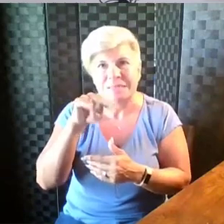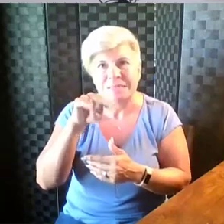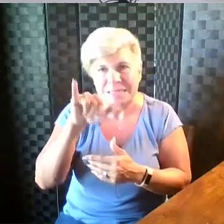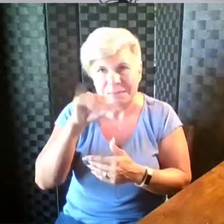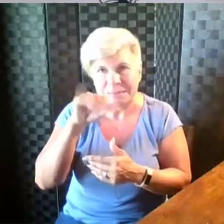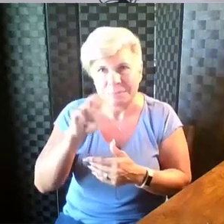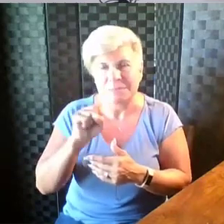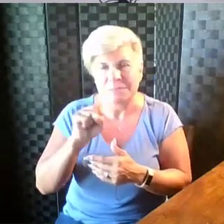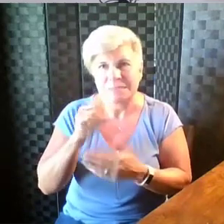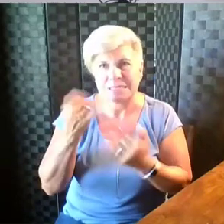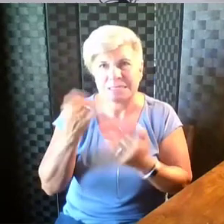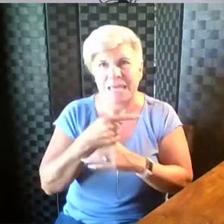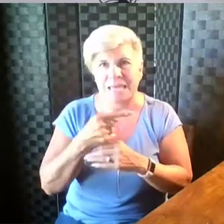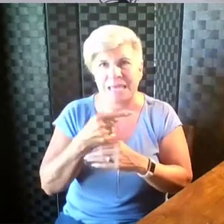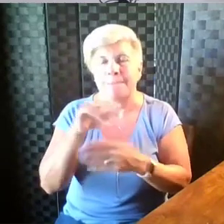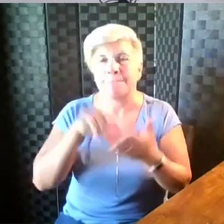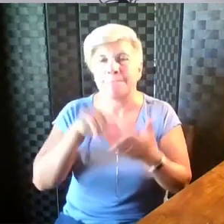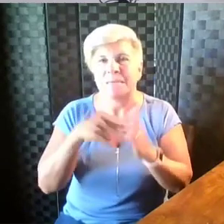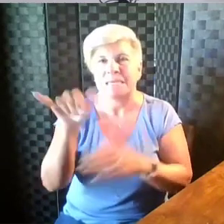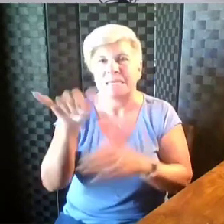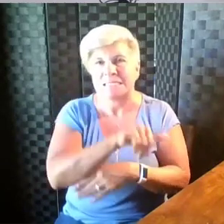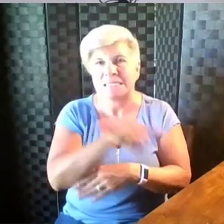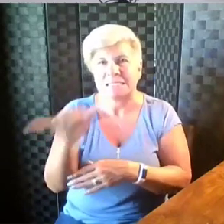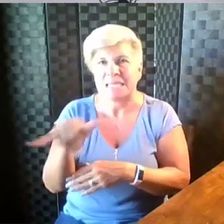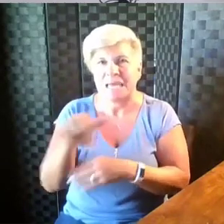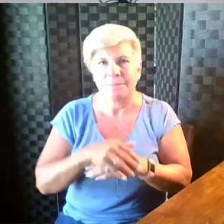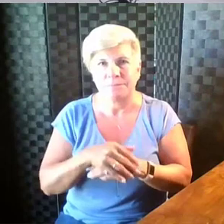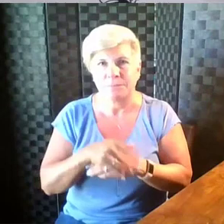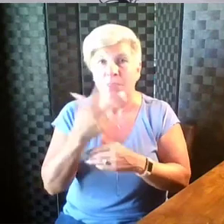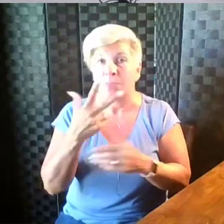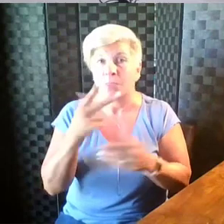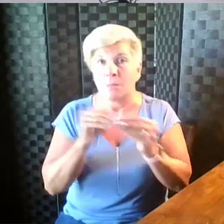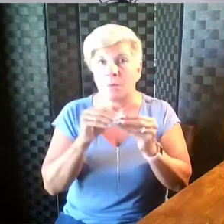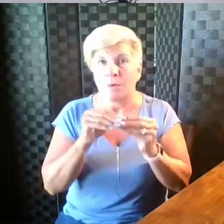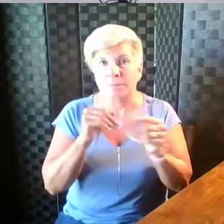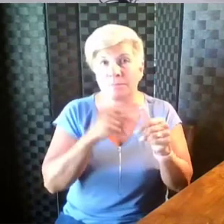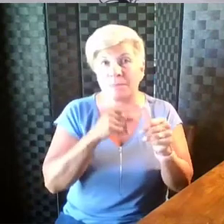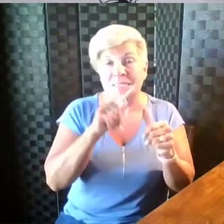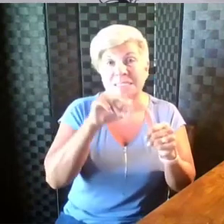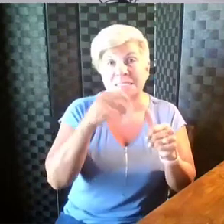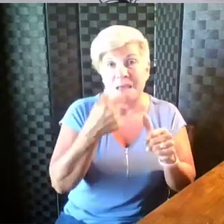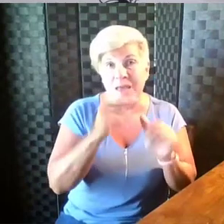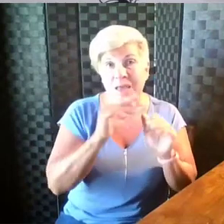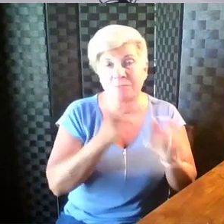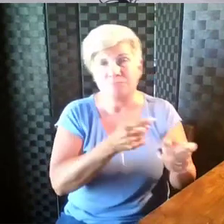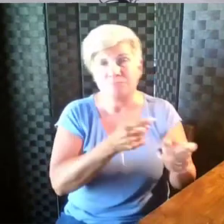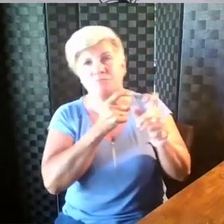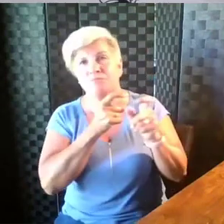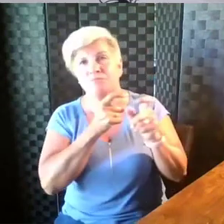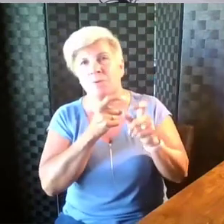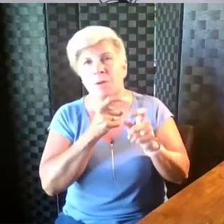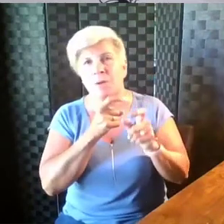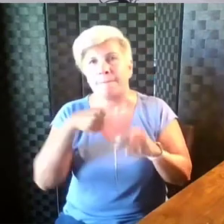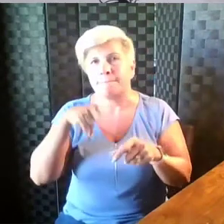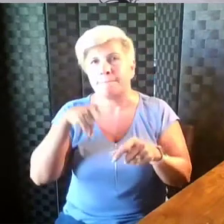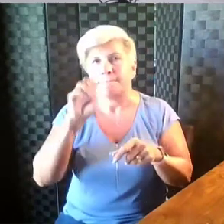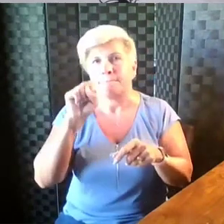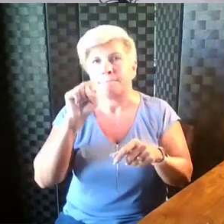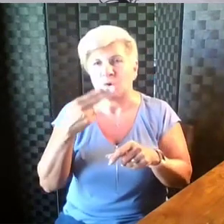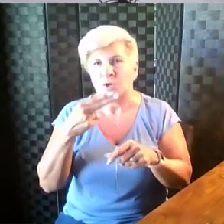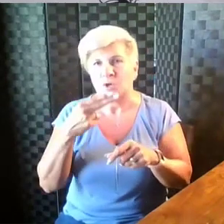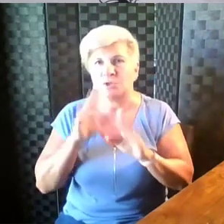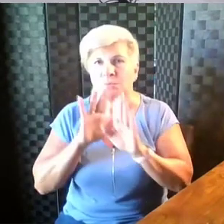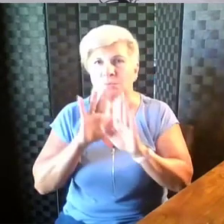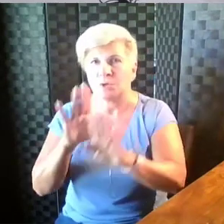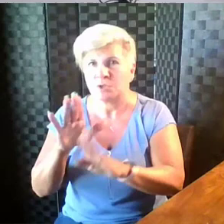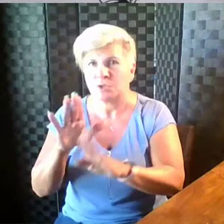Let's try 3 more. Tug, push, and pull. which two words mean the